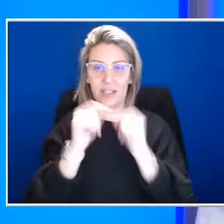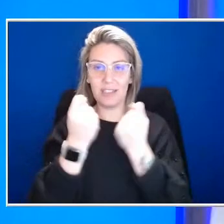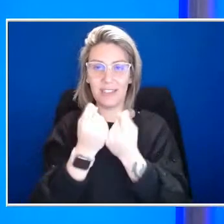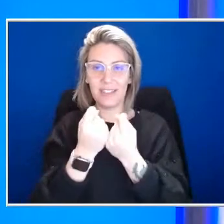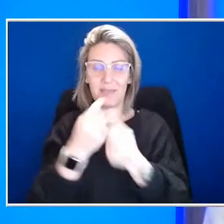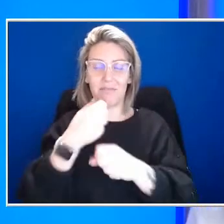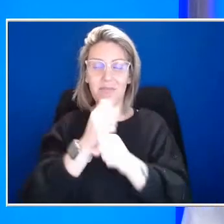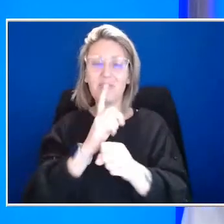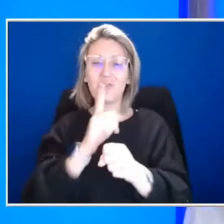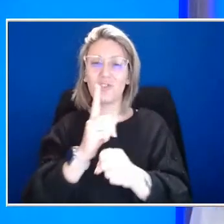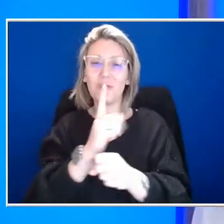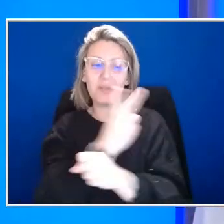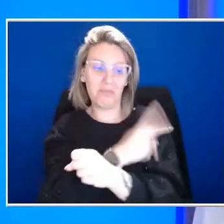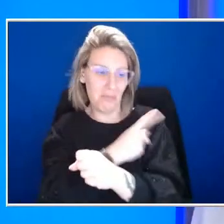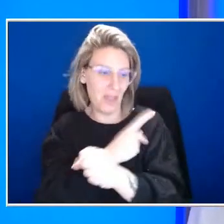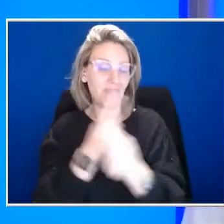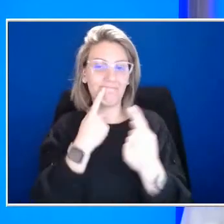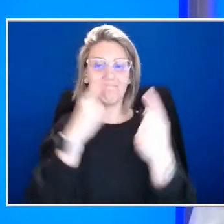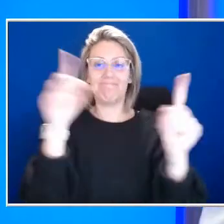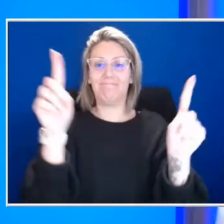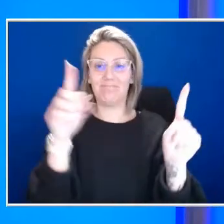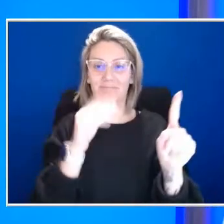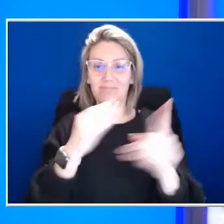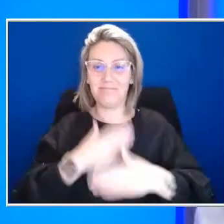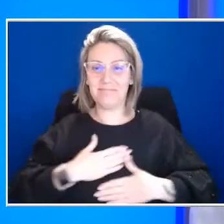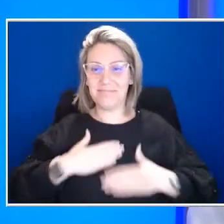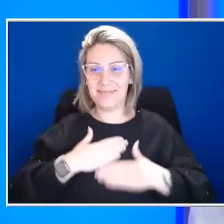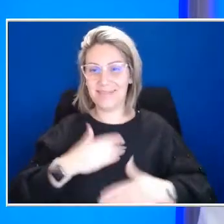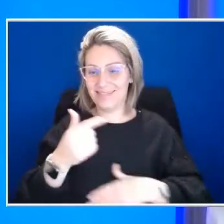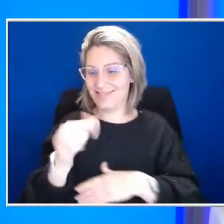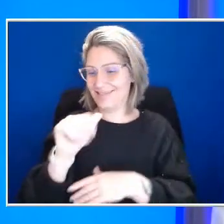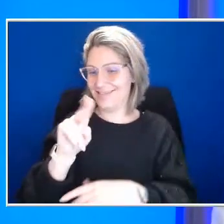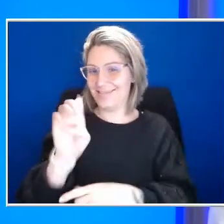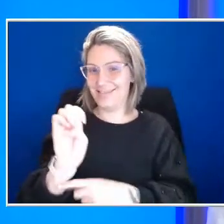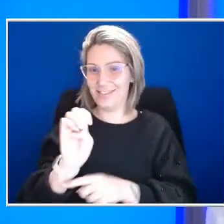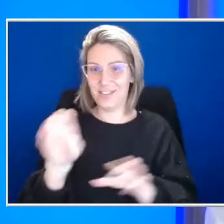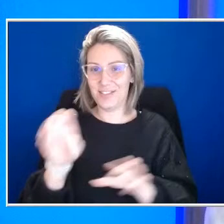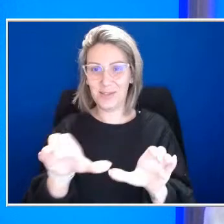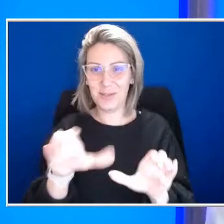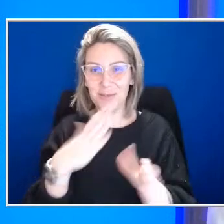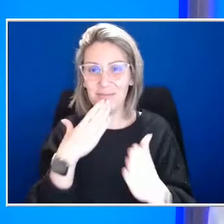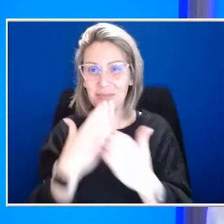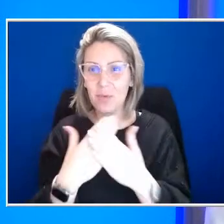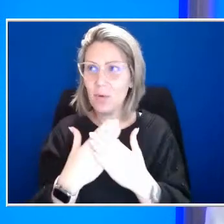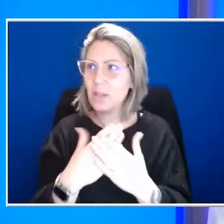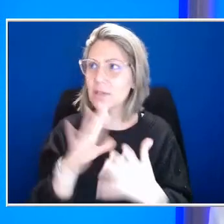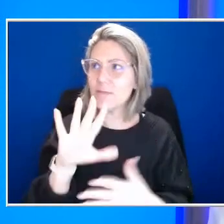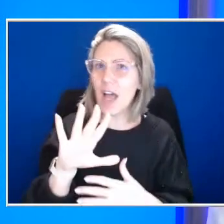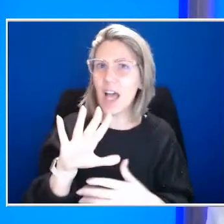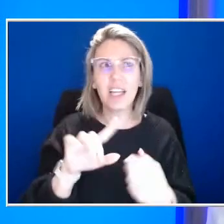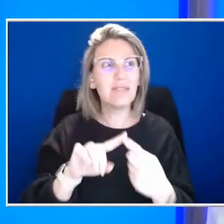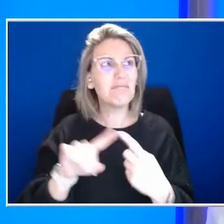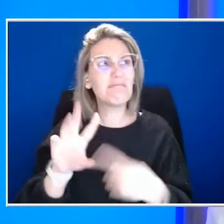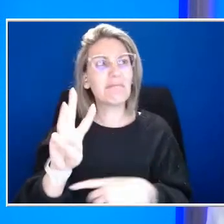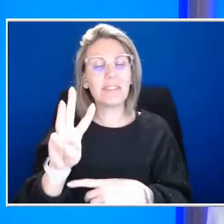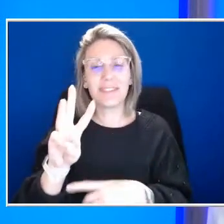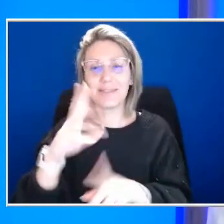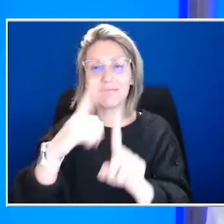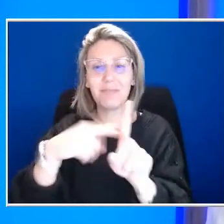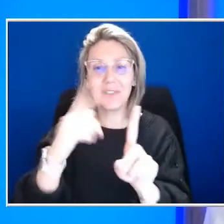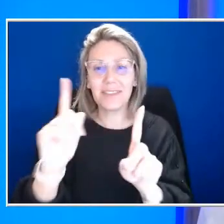And it's a pleasure to see Gene doing so well, 6 months later,